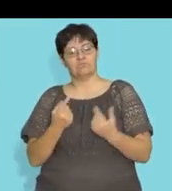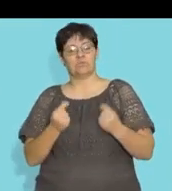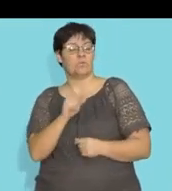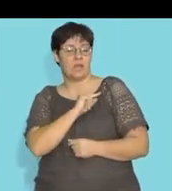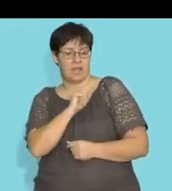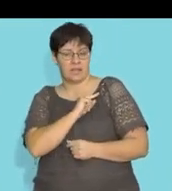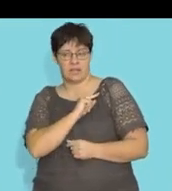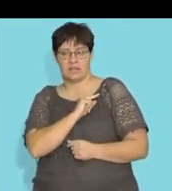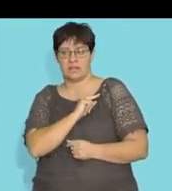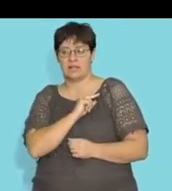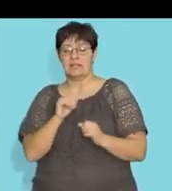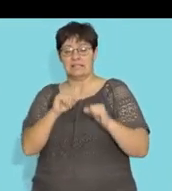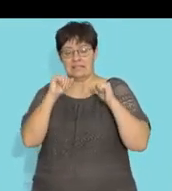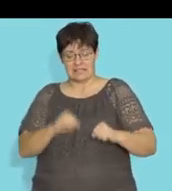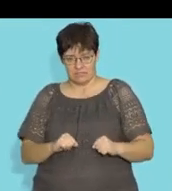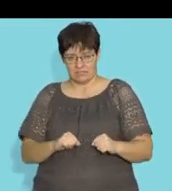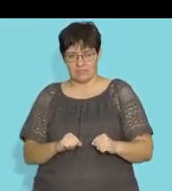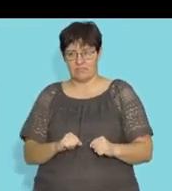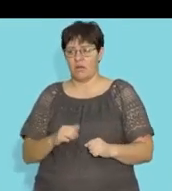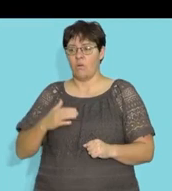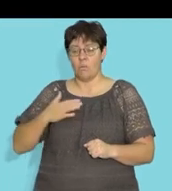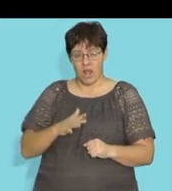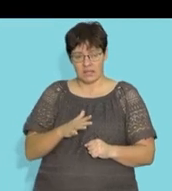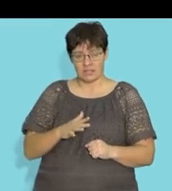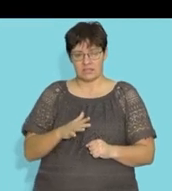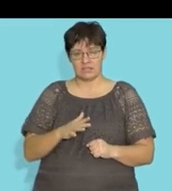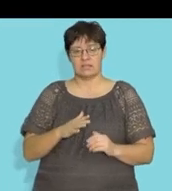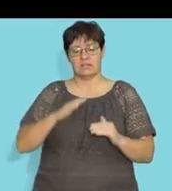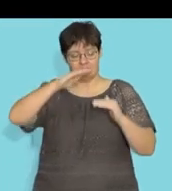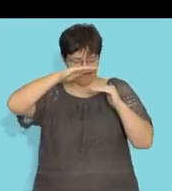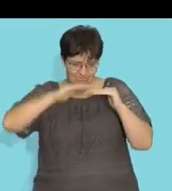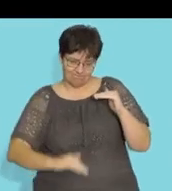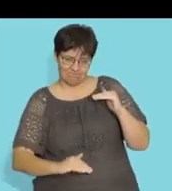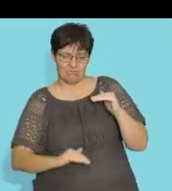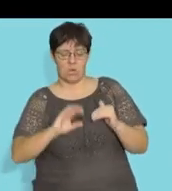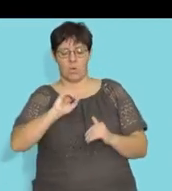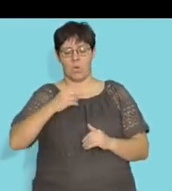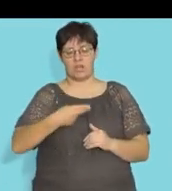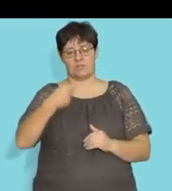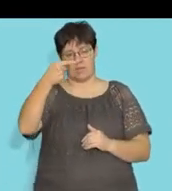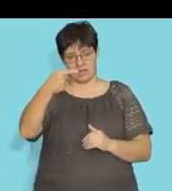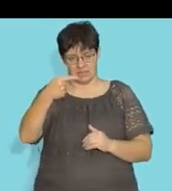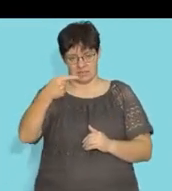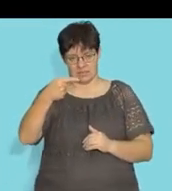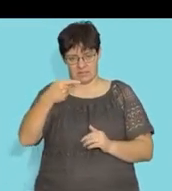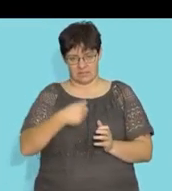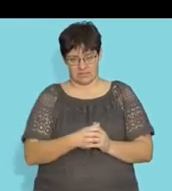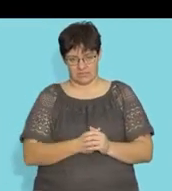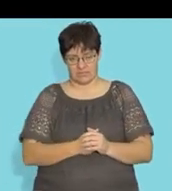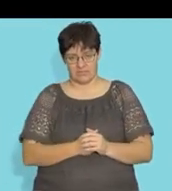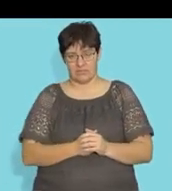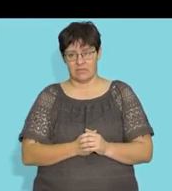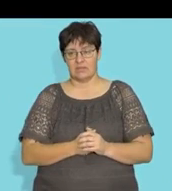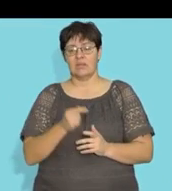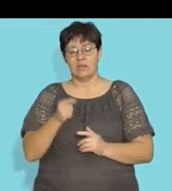done because the system will want to try to decrease the OH minus